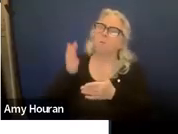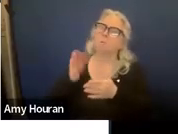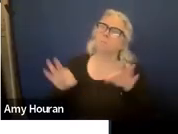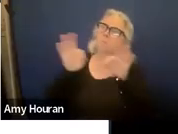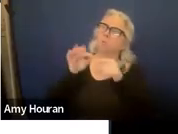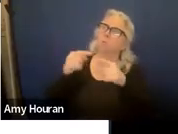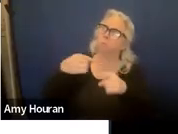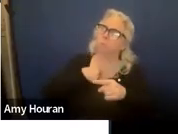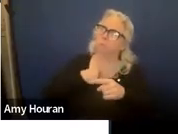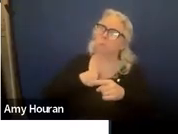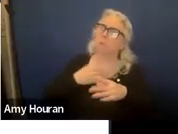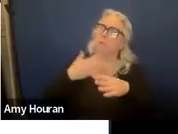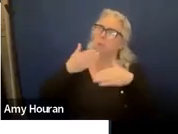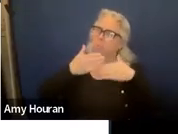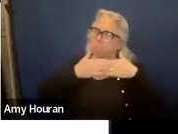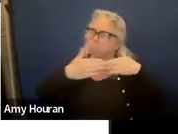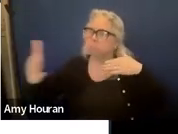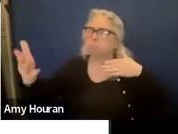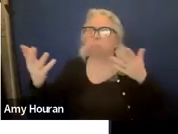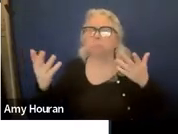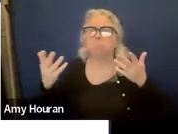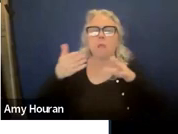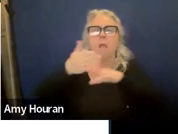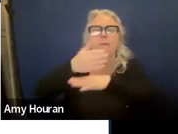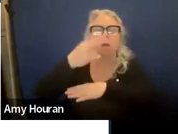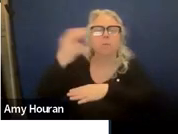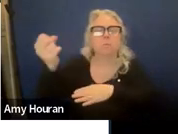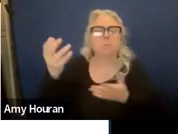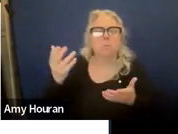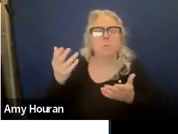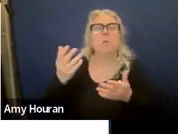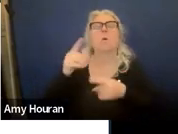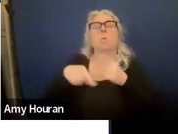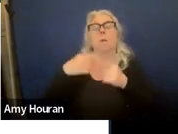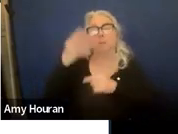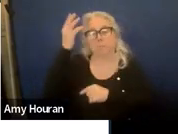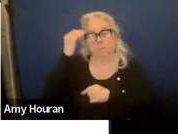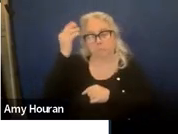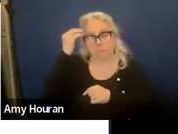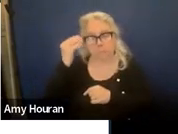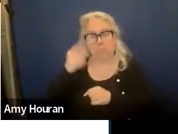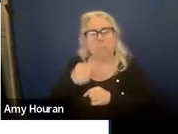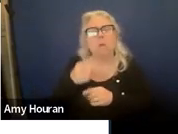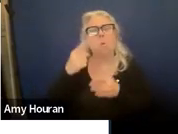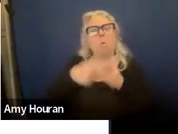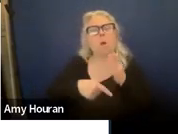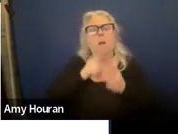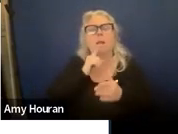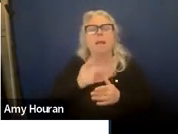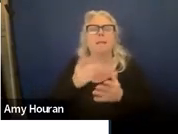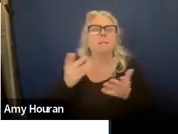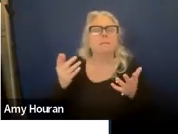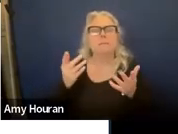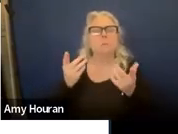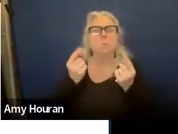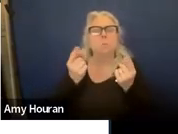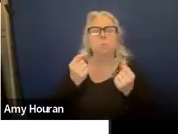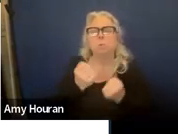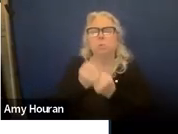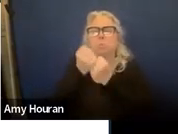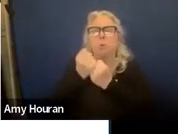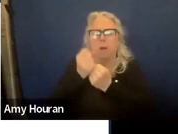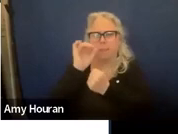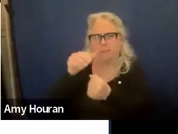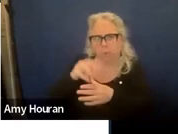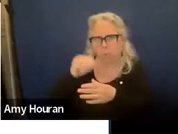as they move on. And so when you're thinking about this, you know, what is it that you're actually doing to support the